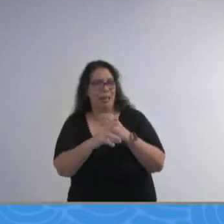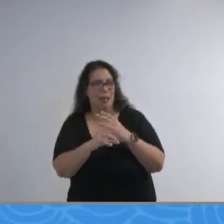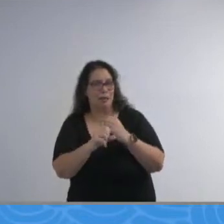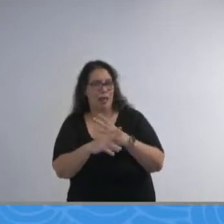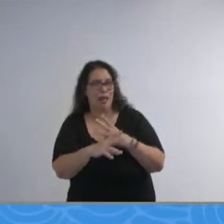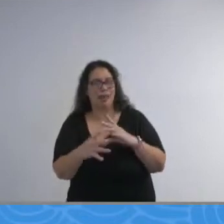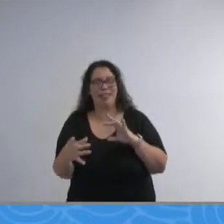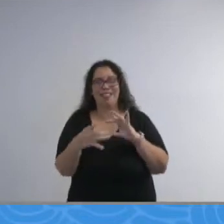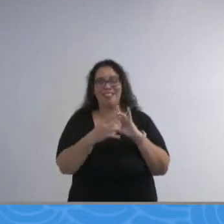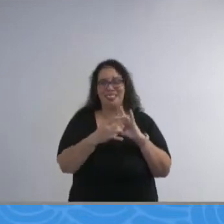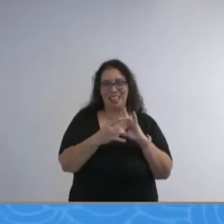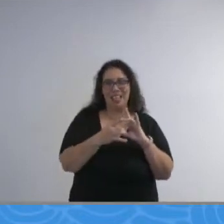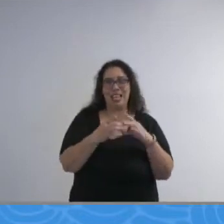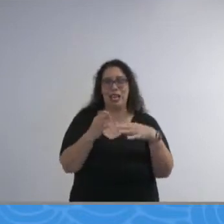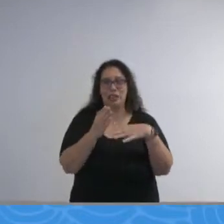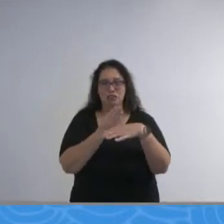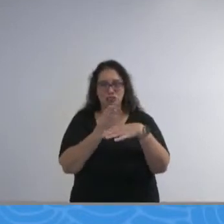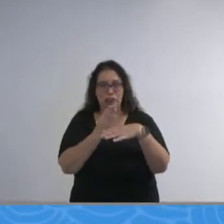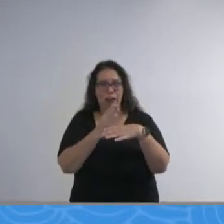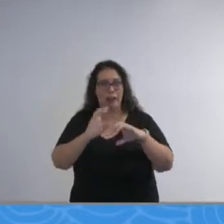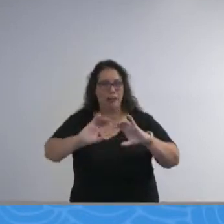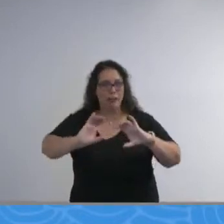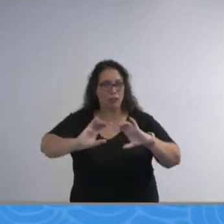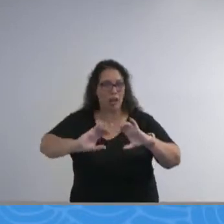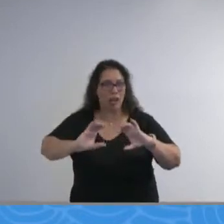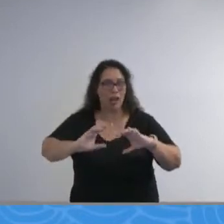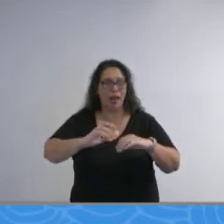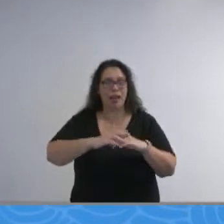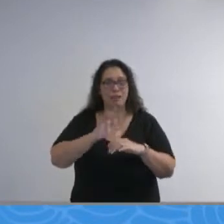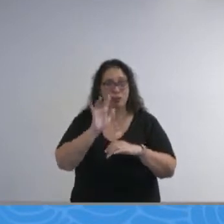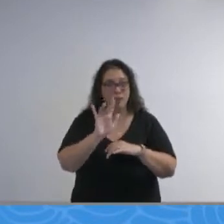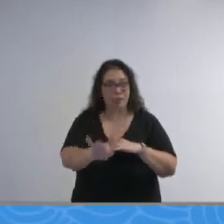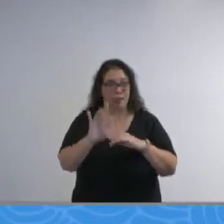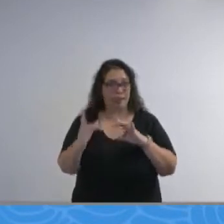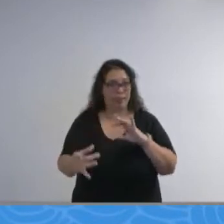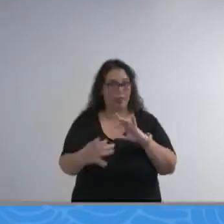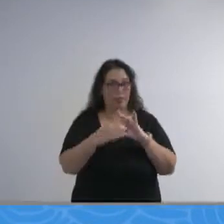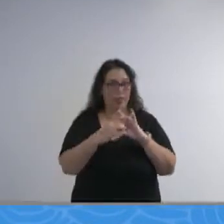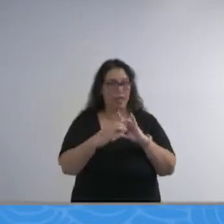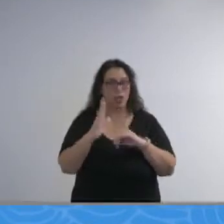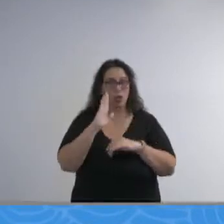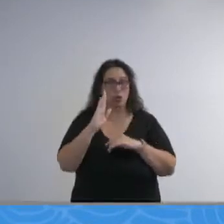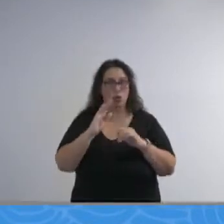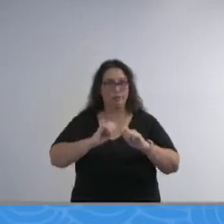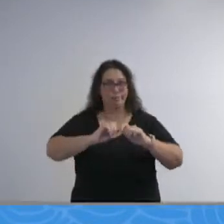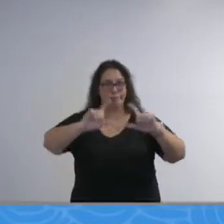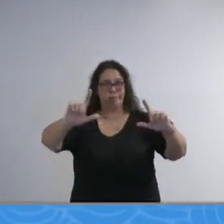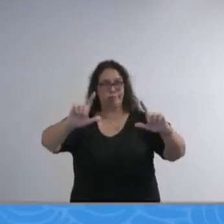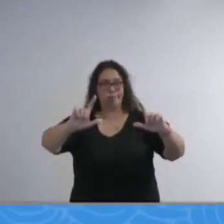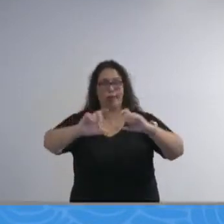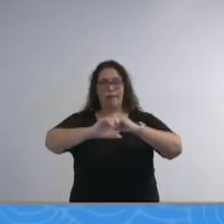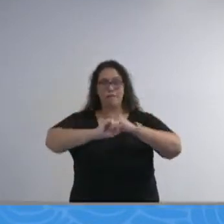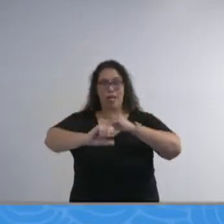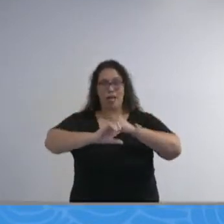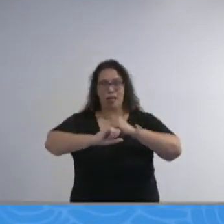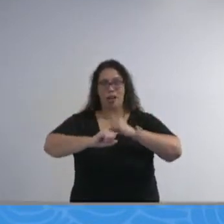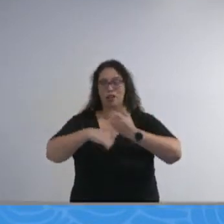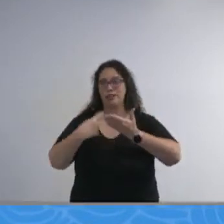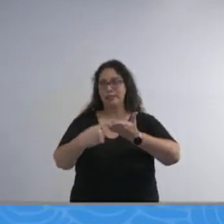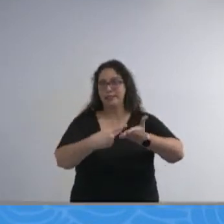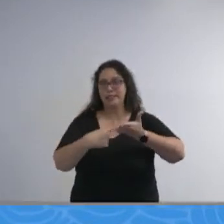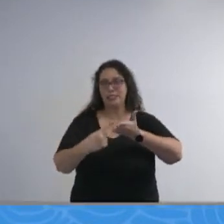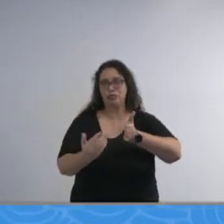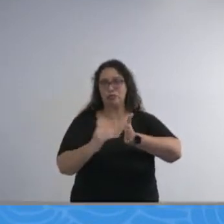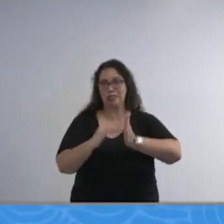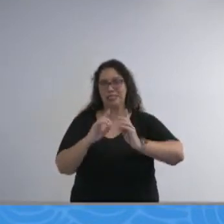the links that I've been sharing in the chat, if you click on that link, you'll see a flyer in there that addresses the